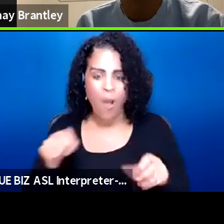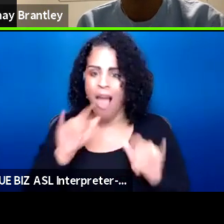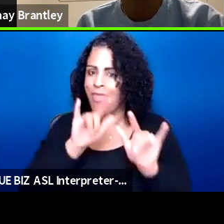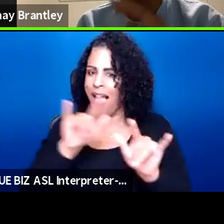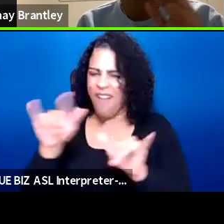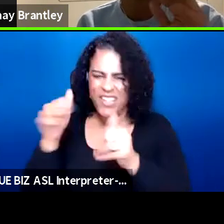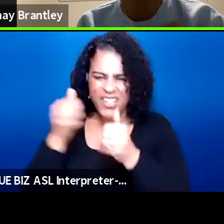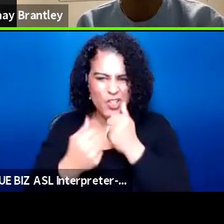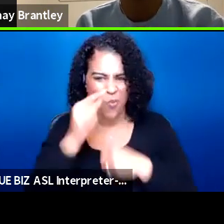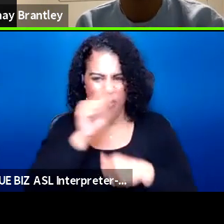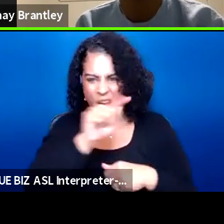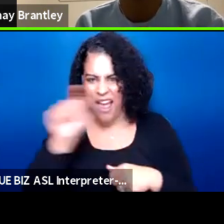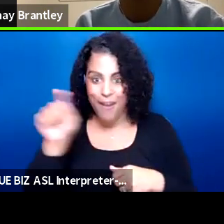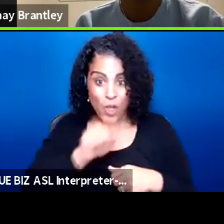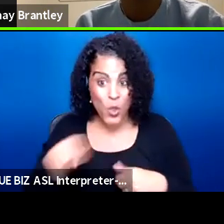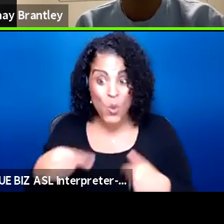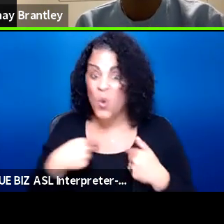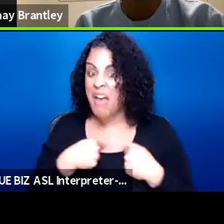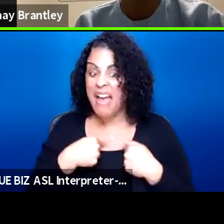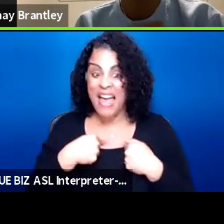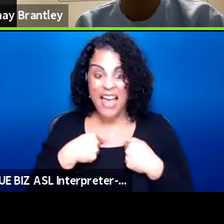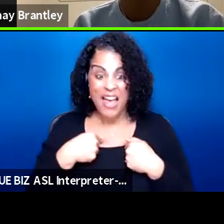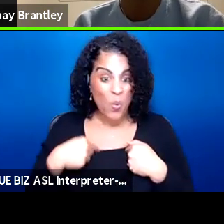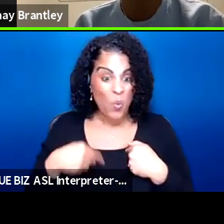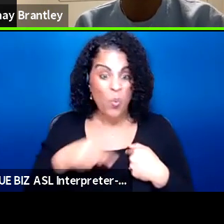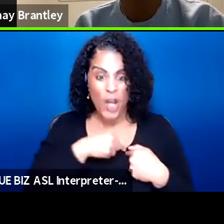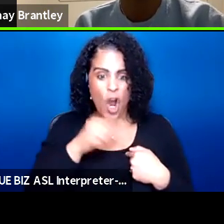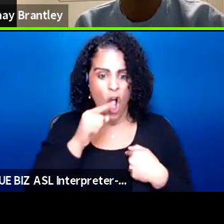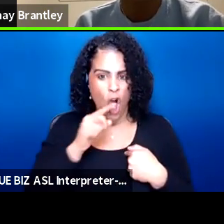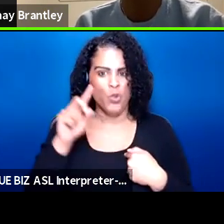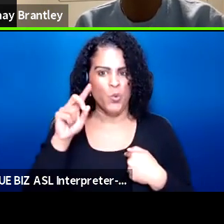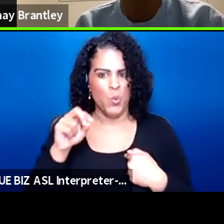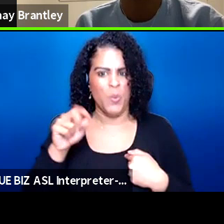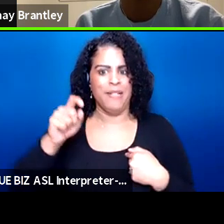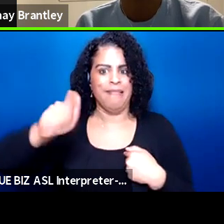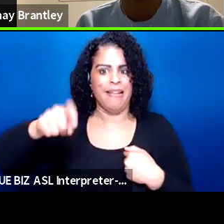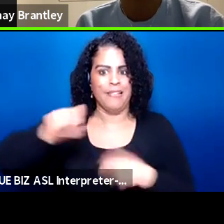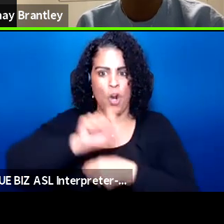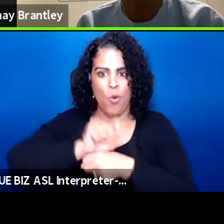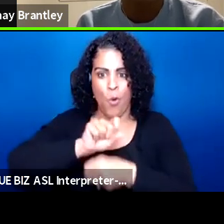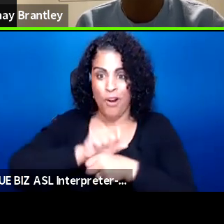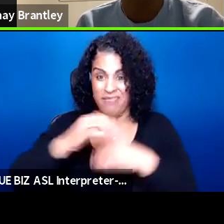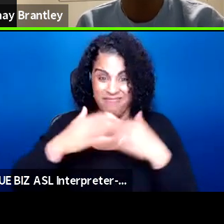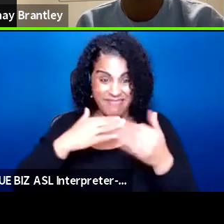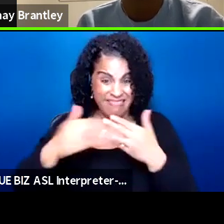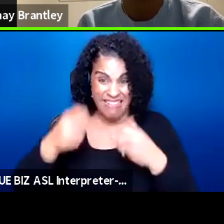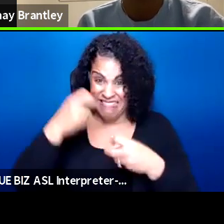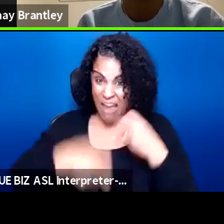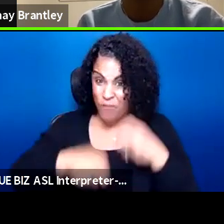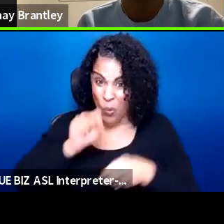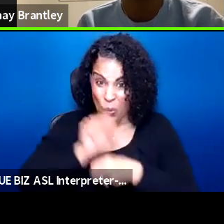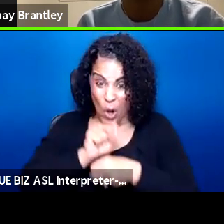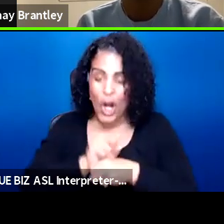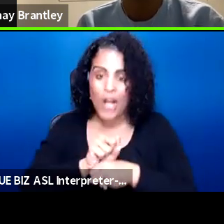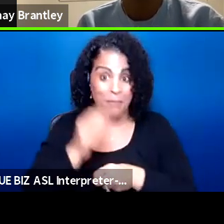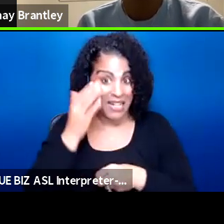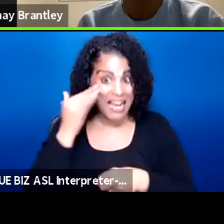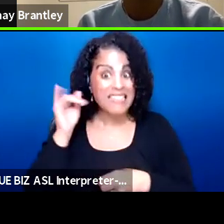one of y'all, and we are doing the necessary work, even when it is tough, because it is